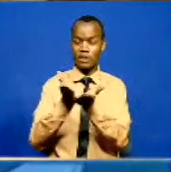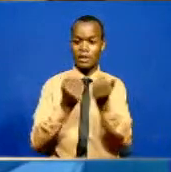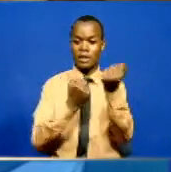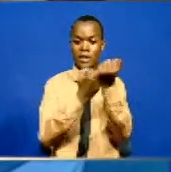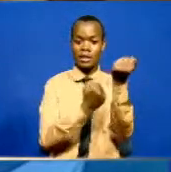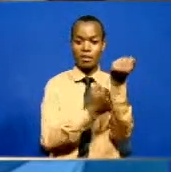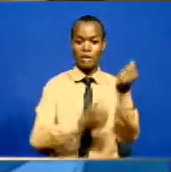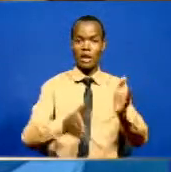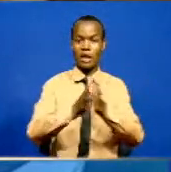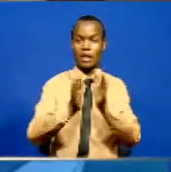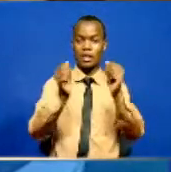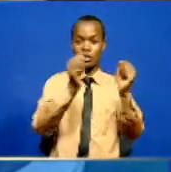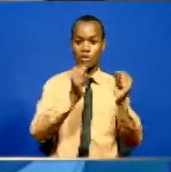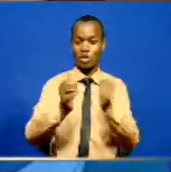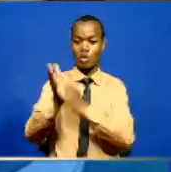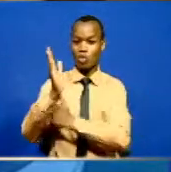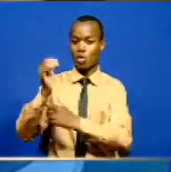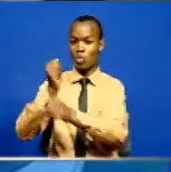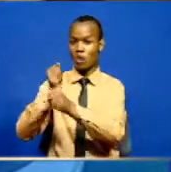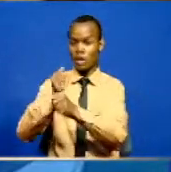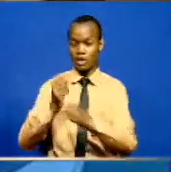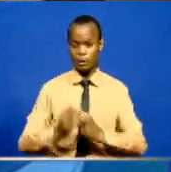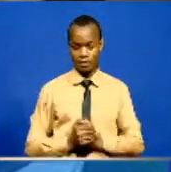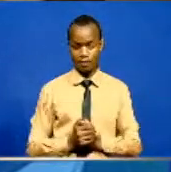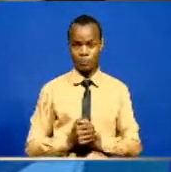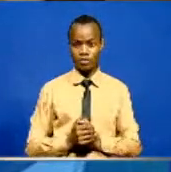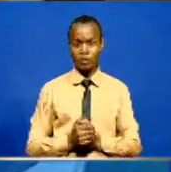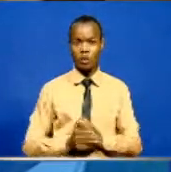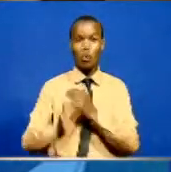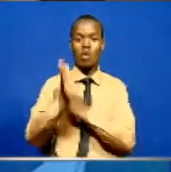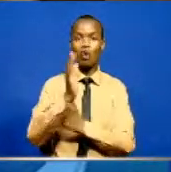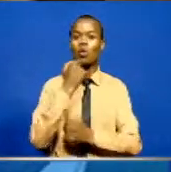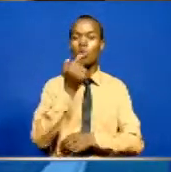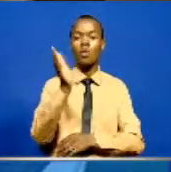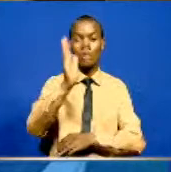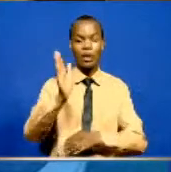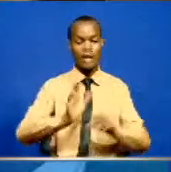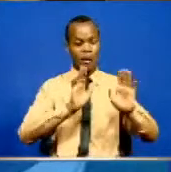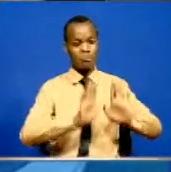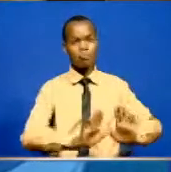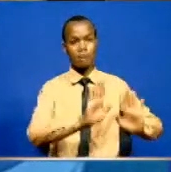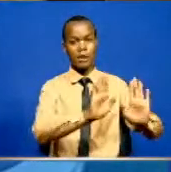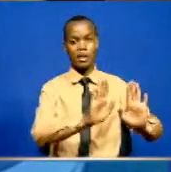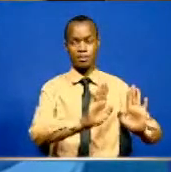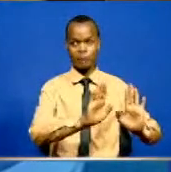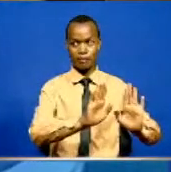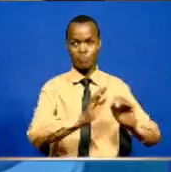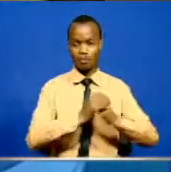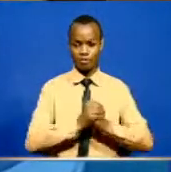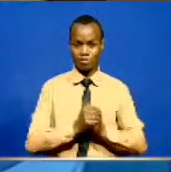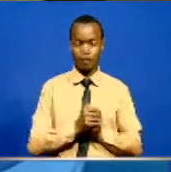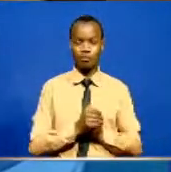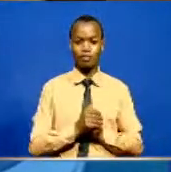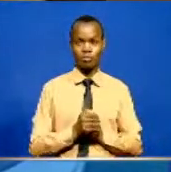and strengthening God's work, the God whom he never mocked nor despised, and to